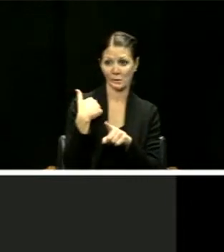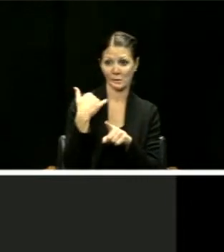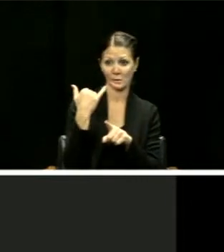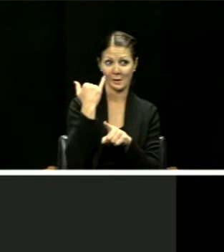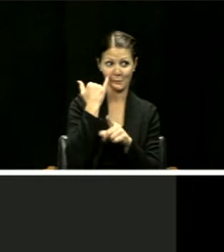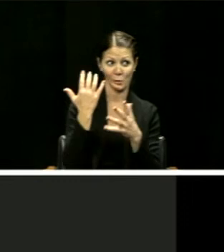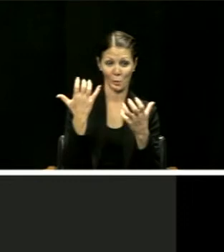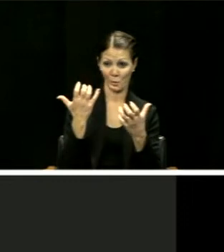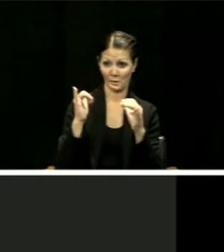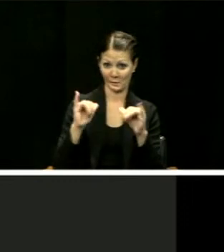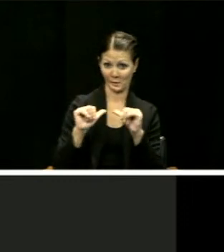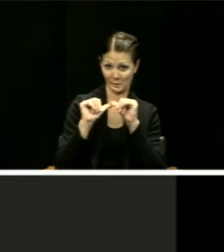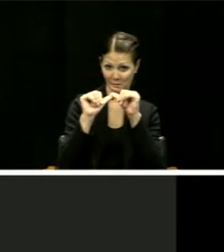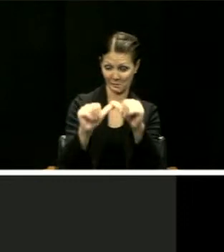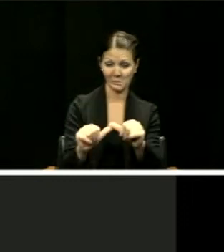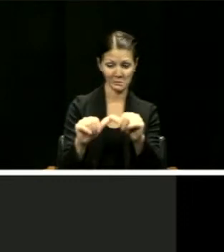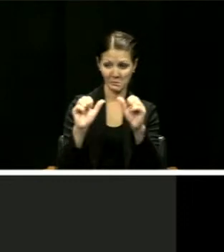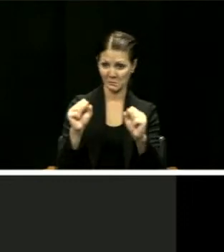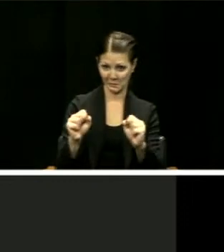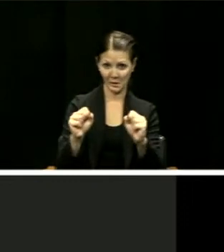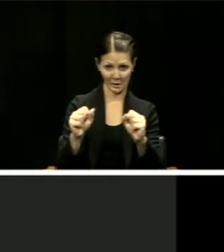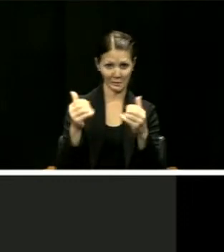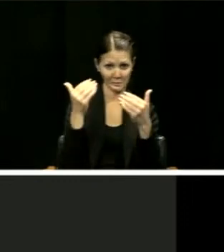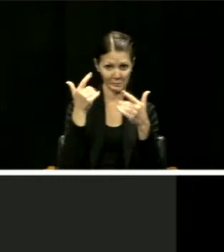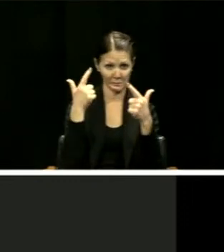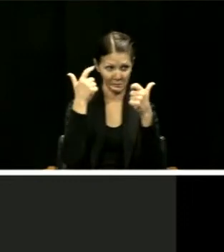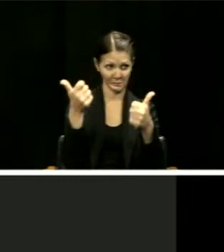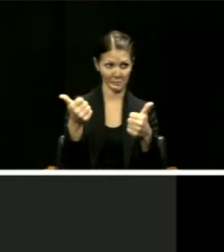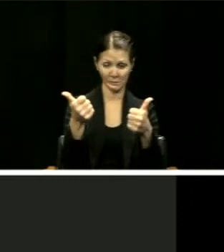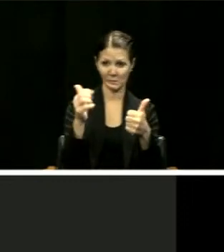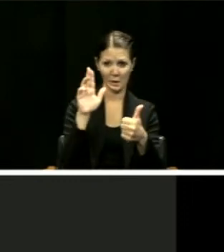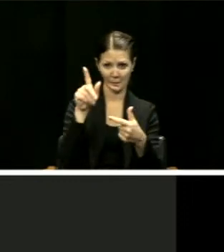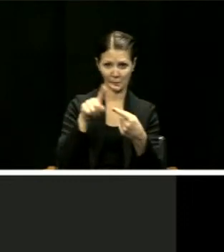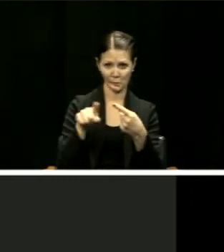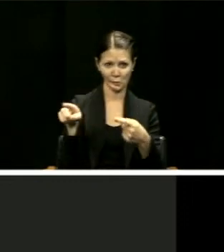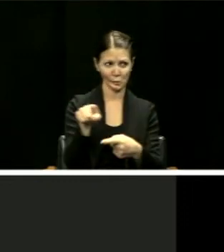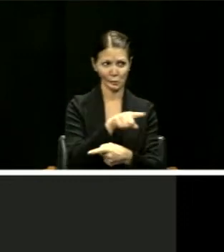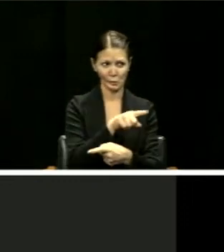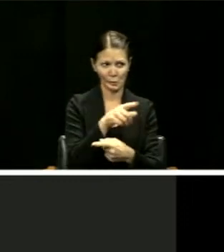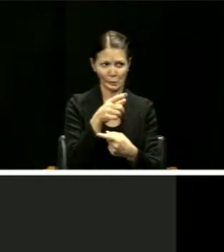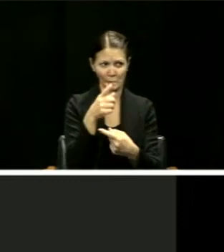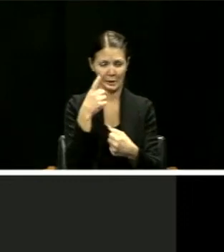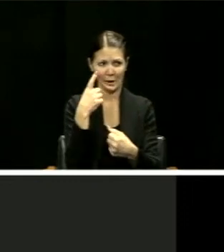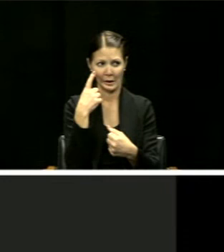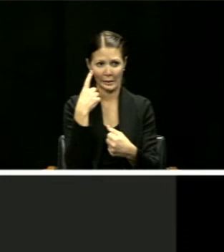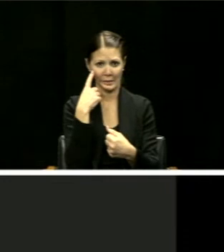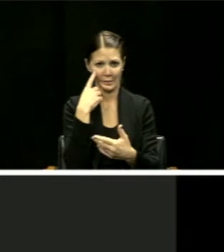stay on, they are welcome to do so. I'm not sure, it's up to the